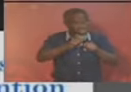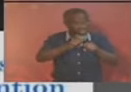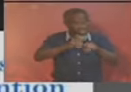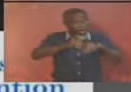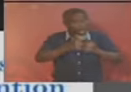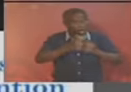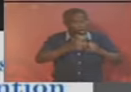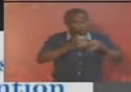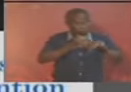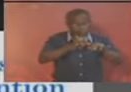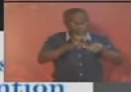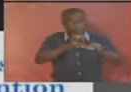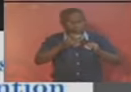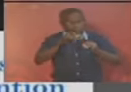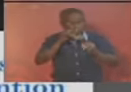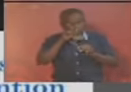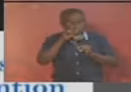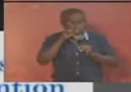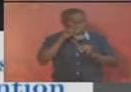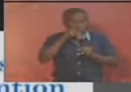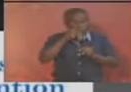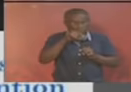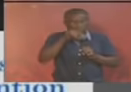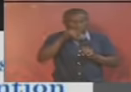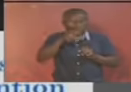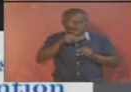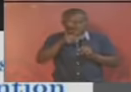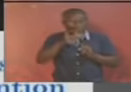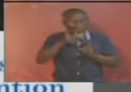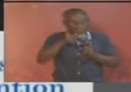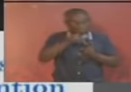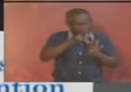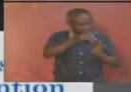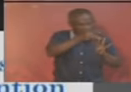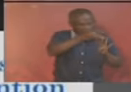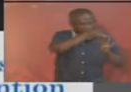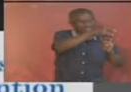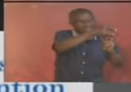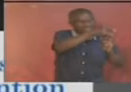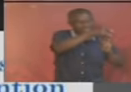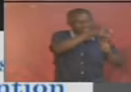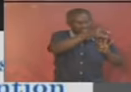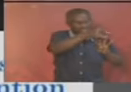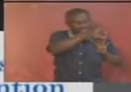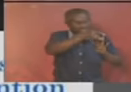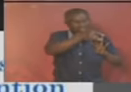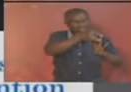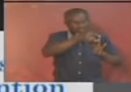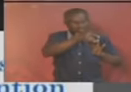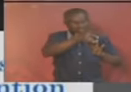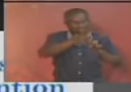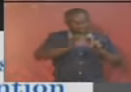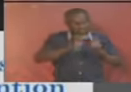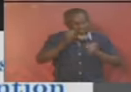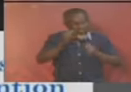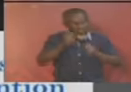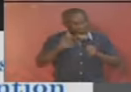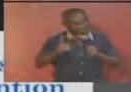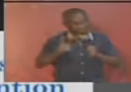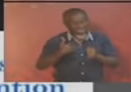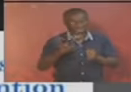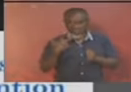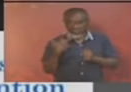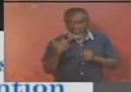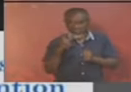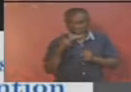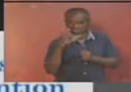So we need to take the measures, and Trinidad and Tobago has the 3 W's, maintaining